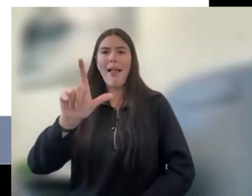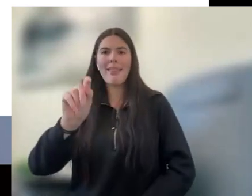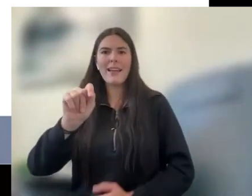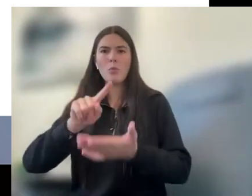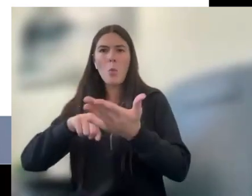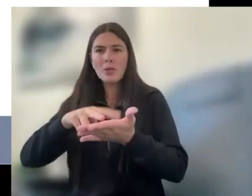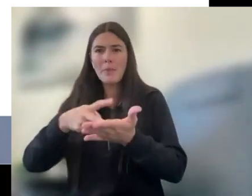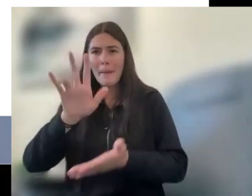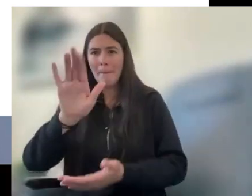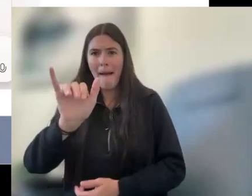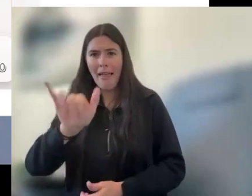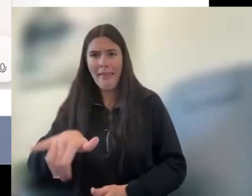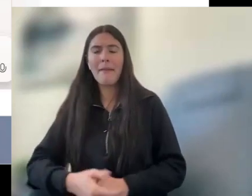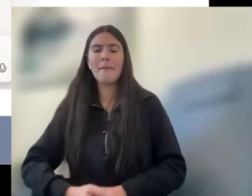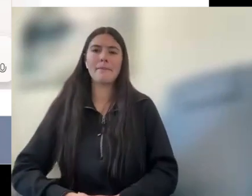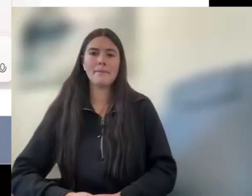Let's see.